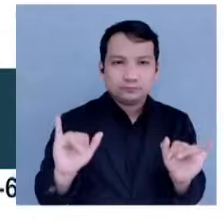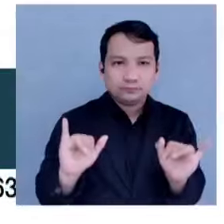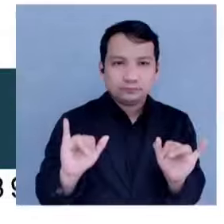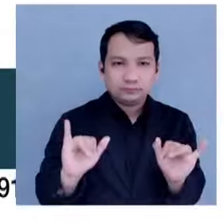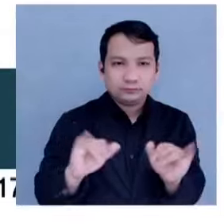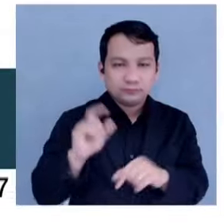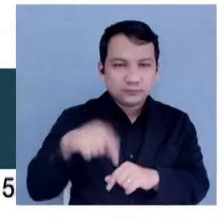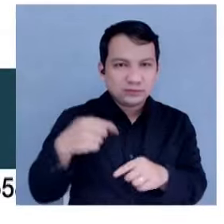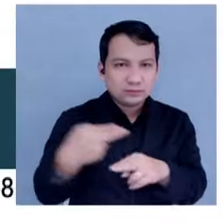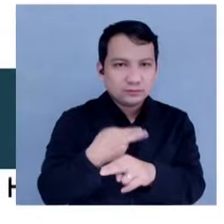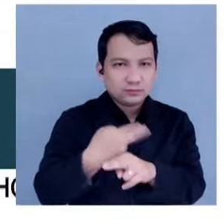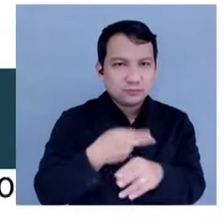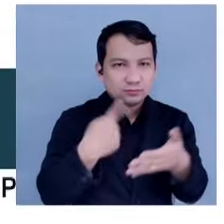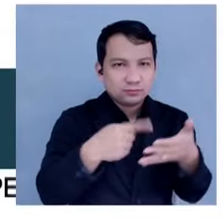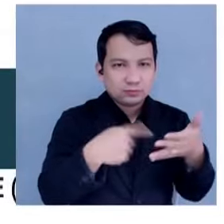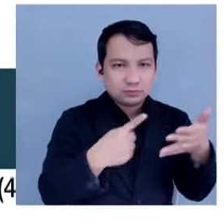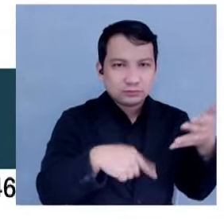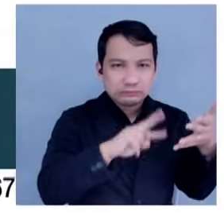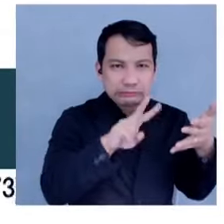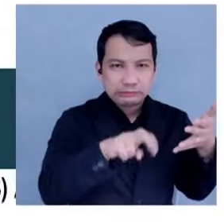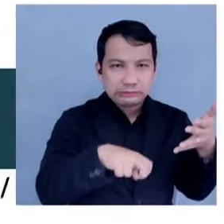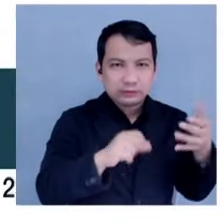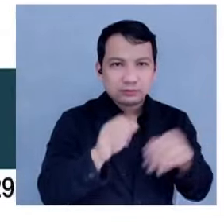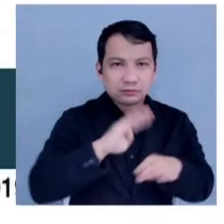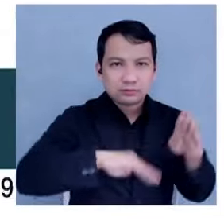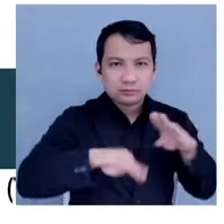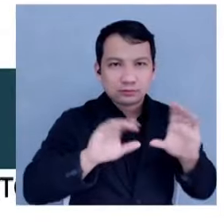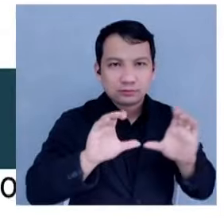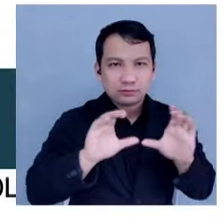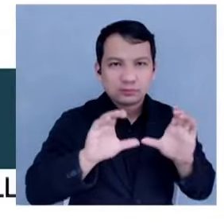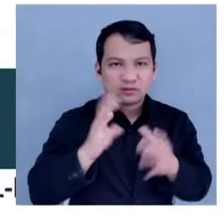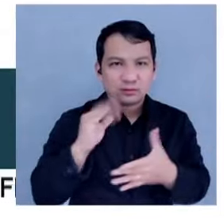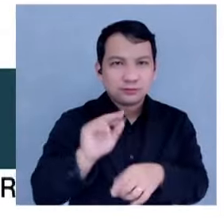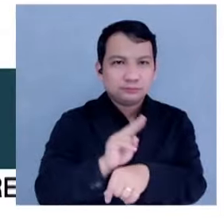na pag-i-issue ng birth certificates been used